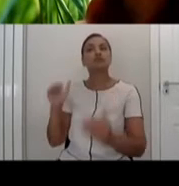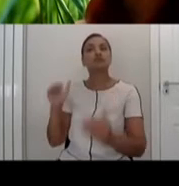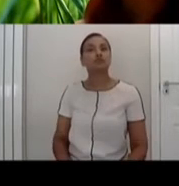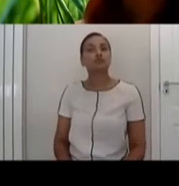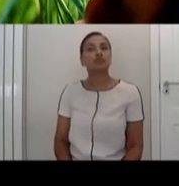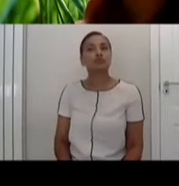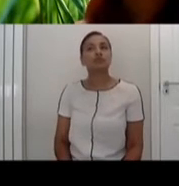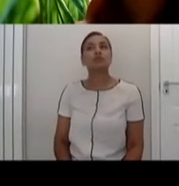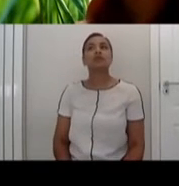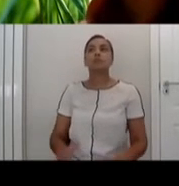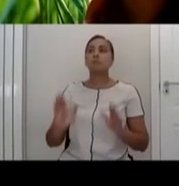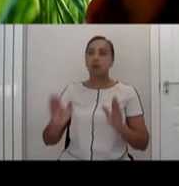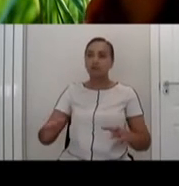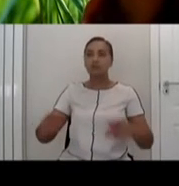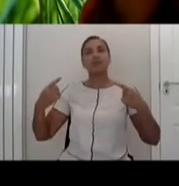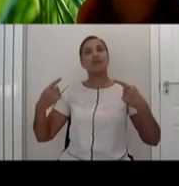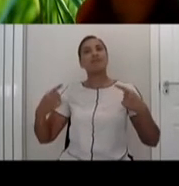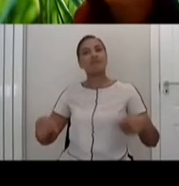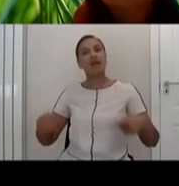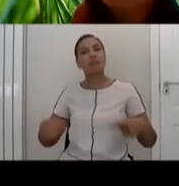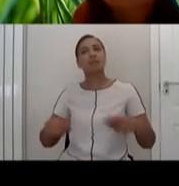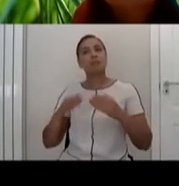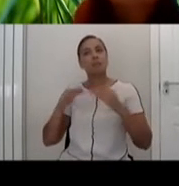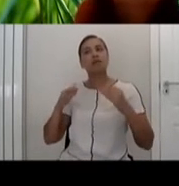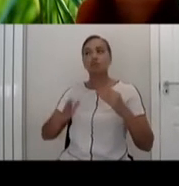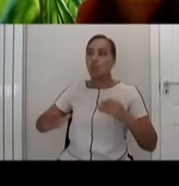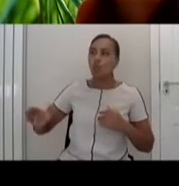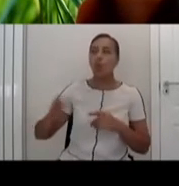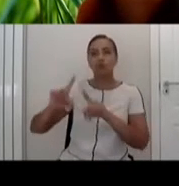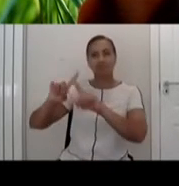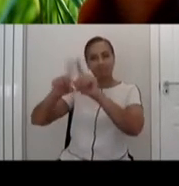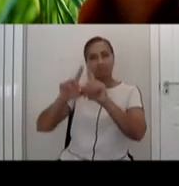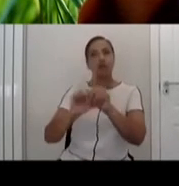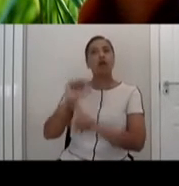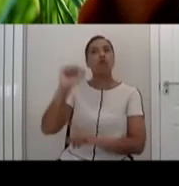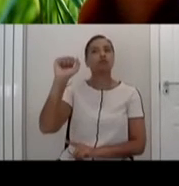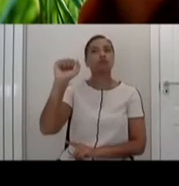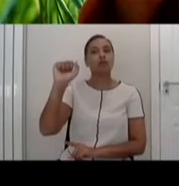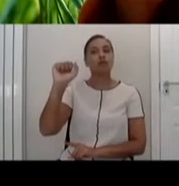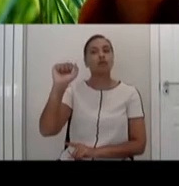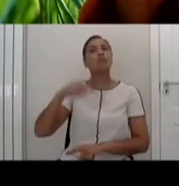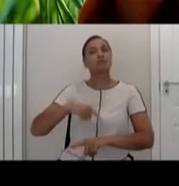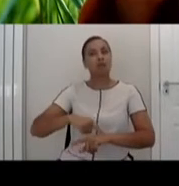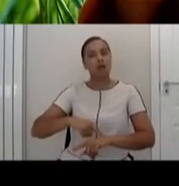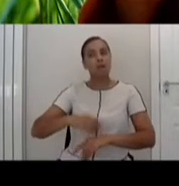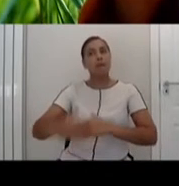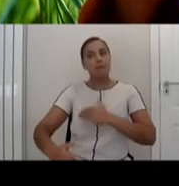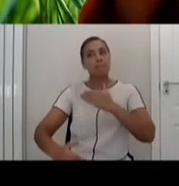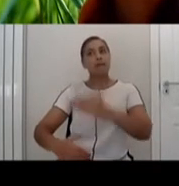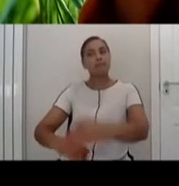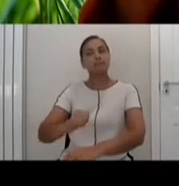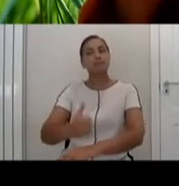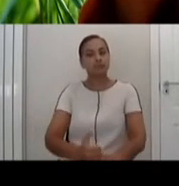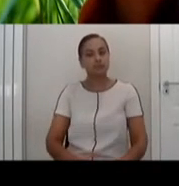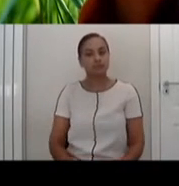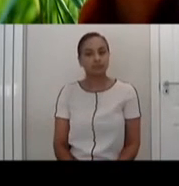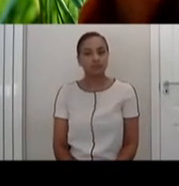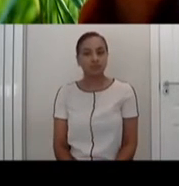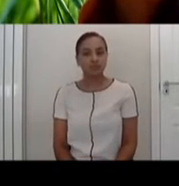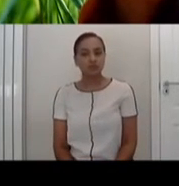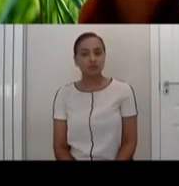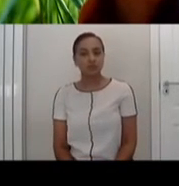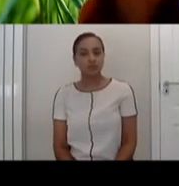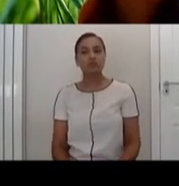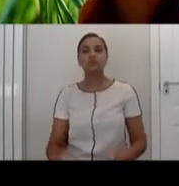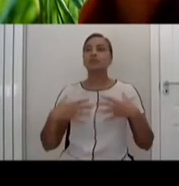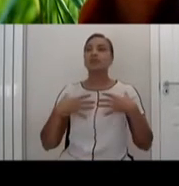a significant transformation in the way we do things, but will take some time. Now, certainly this was discussed at the Health and